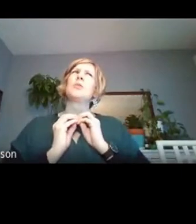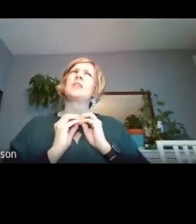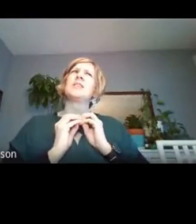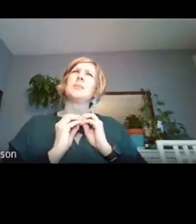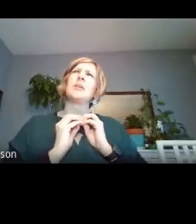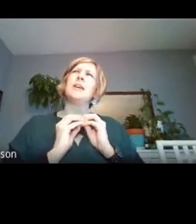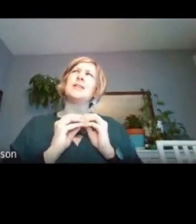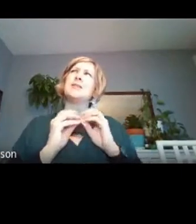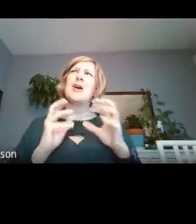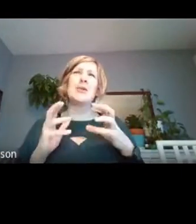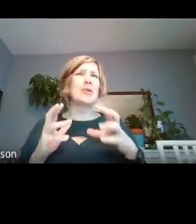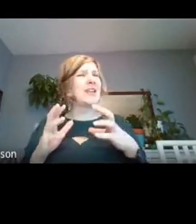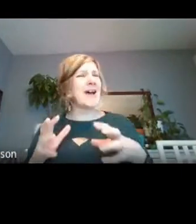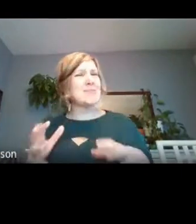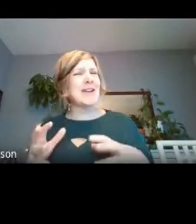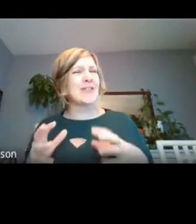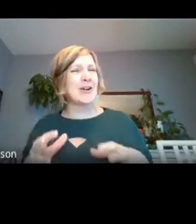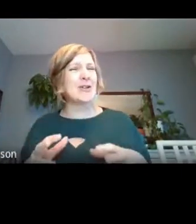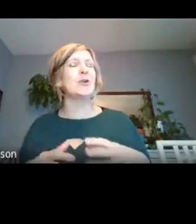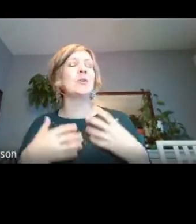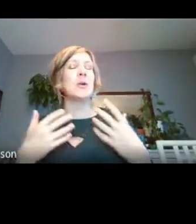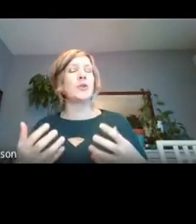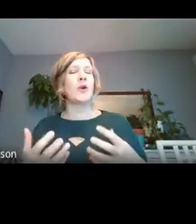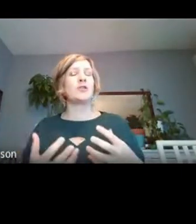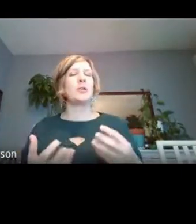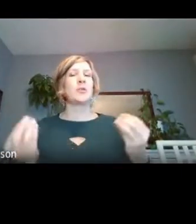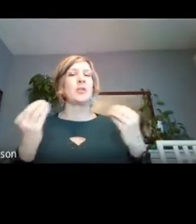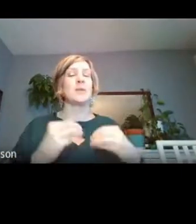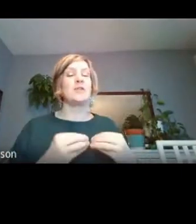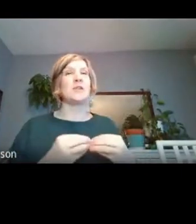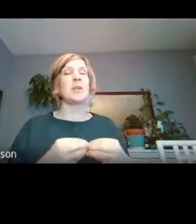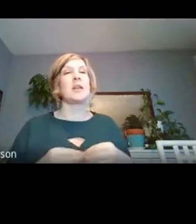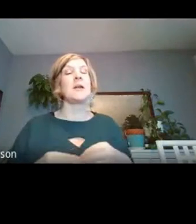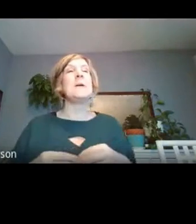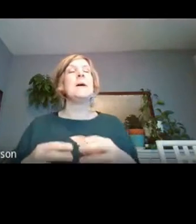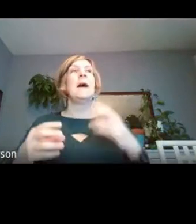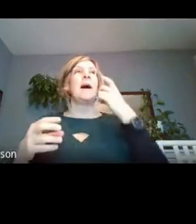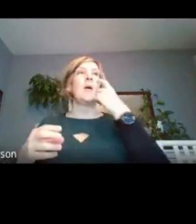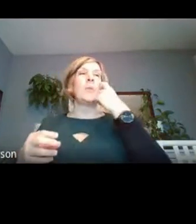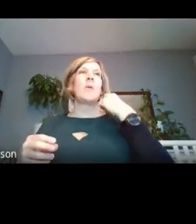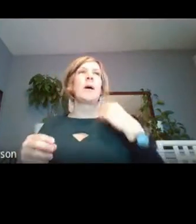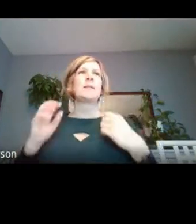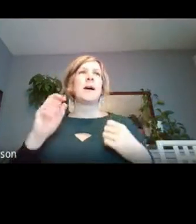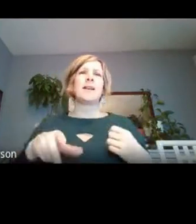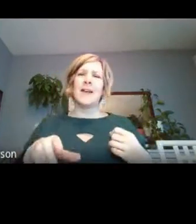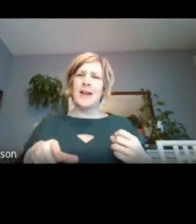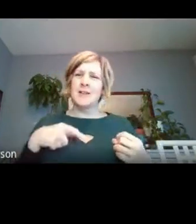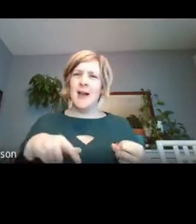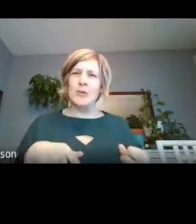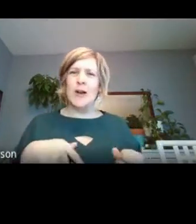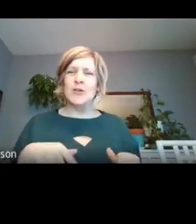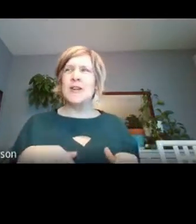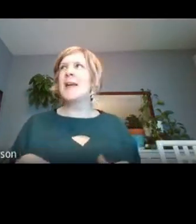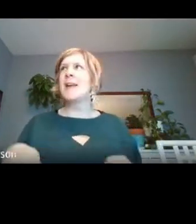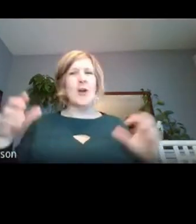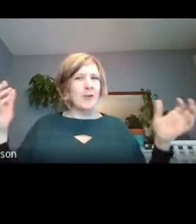that's accessibility it's not really that big of a clue especially for our students with limited visibility um but uh again that's a